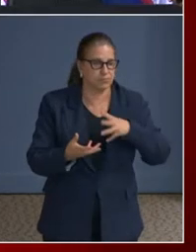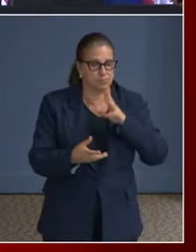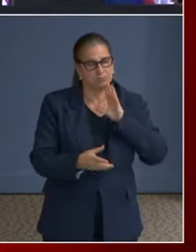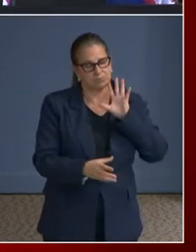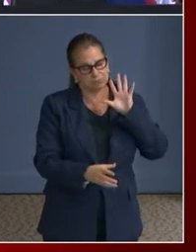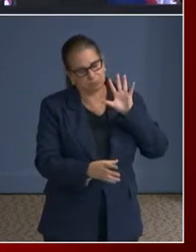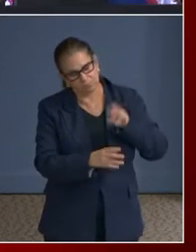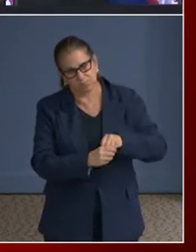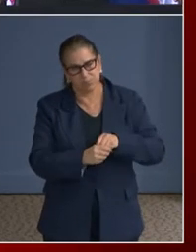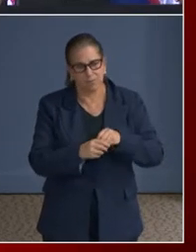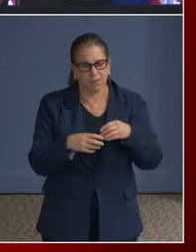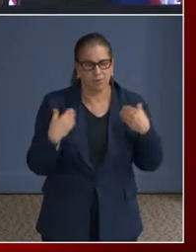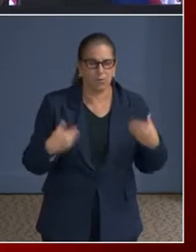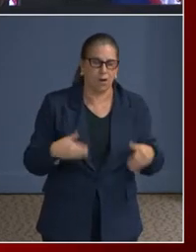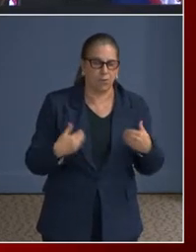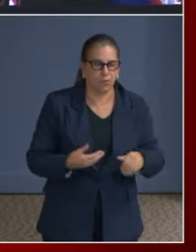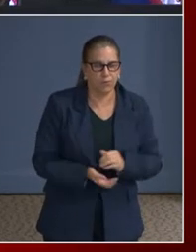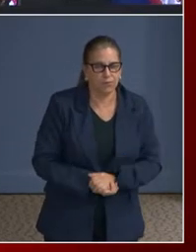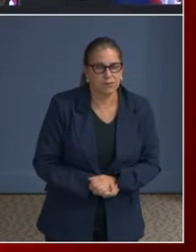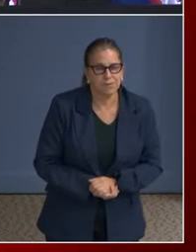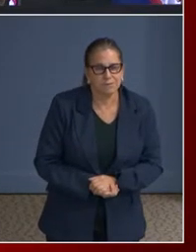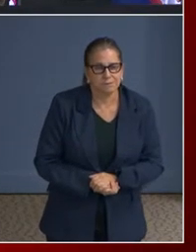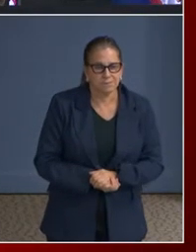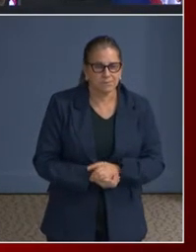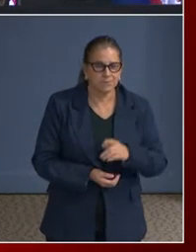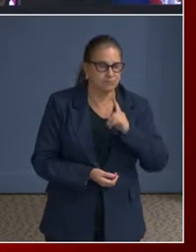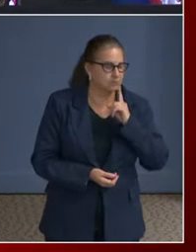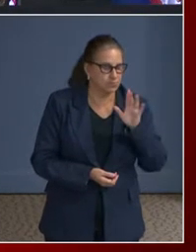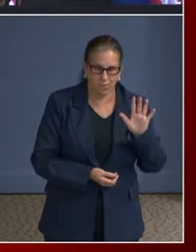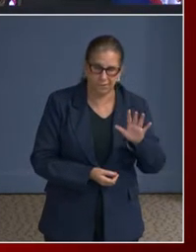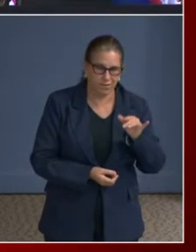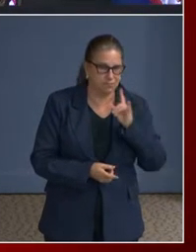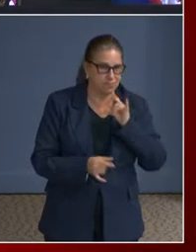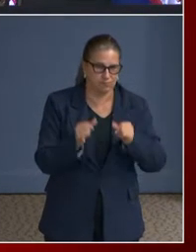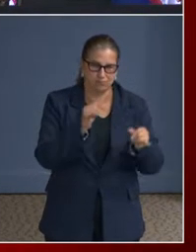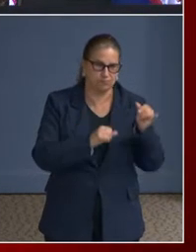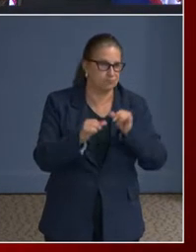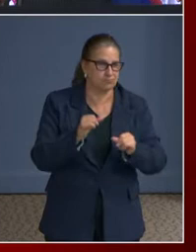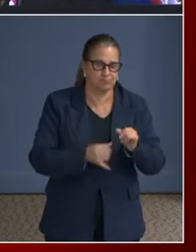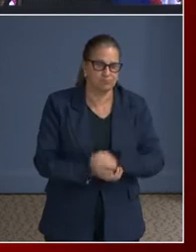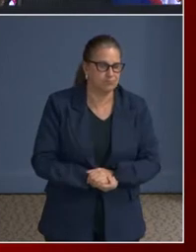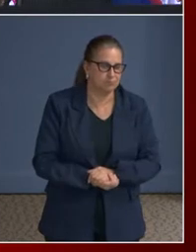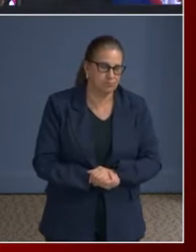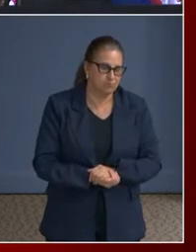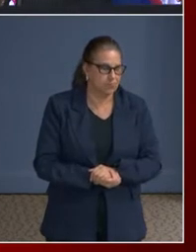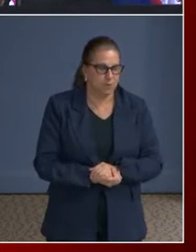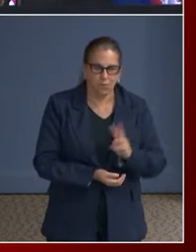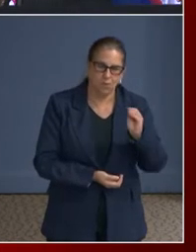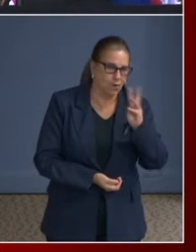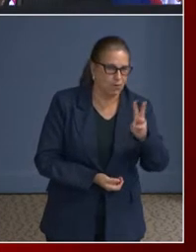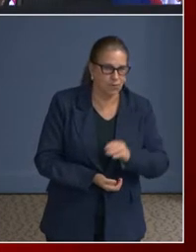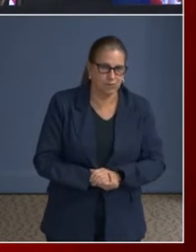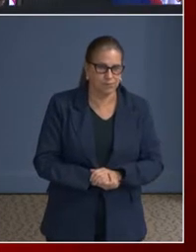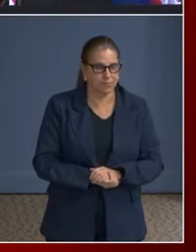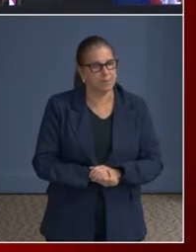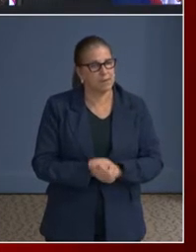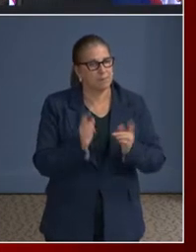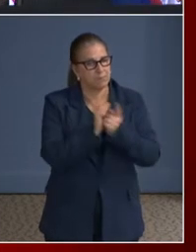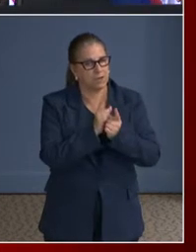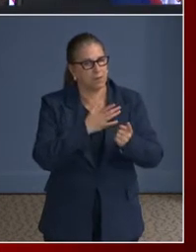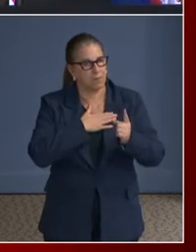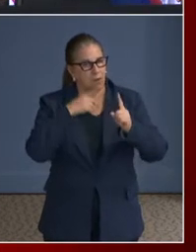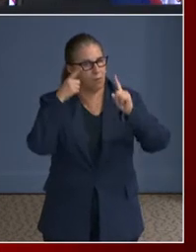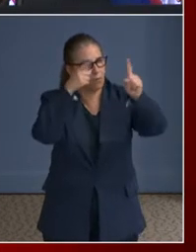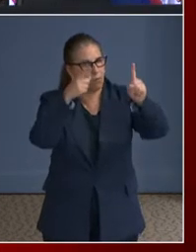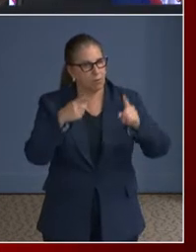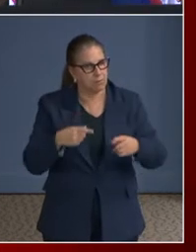and the ability to gain information to really experience the goals and objectives of the session is not compromised by the format. Now, I'll tell